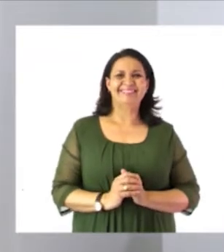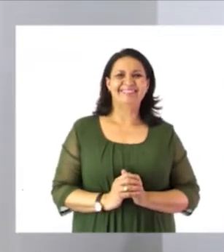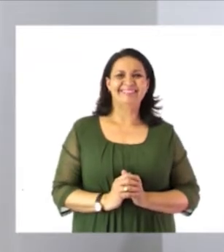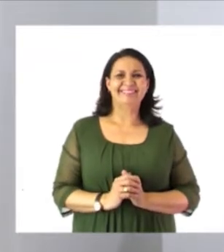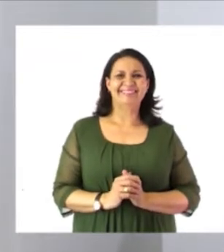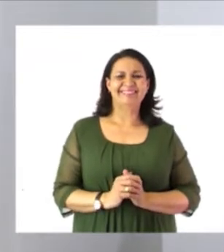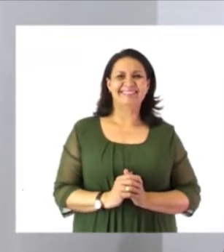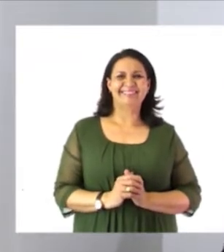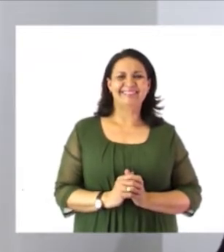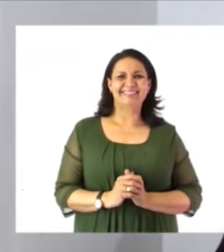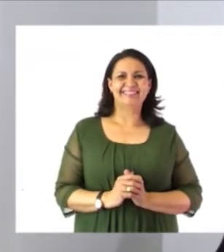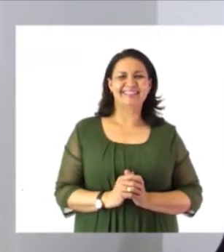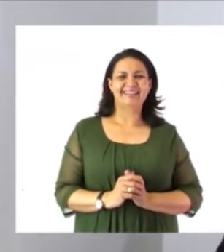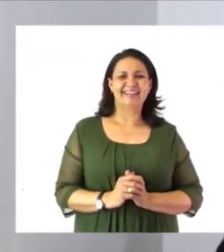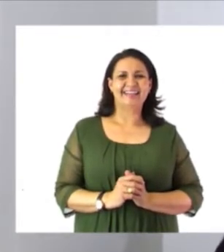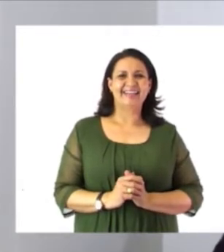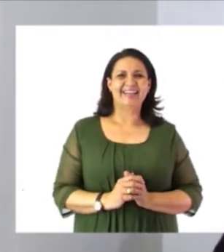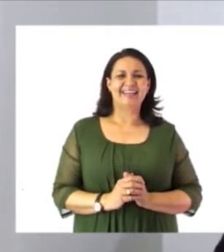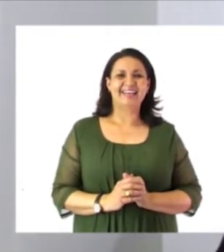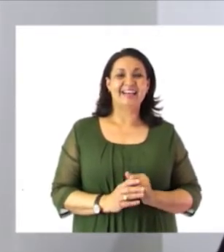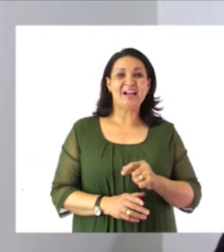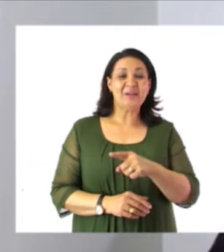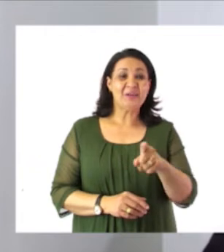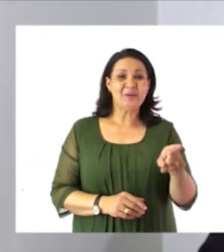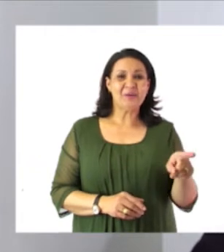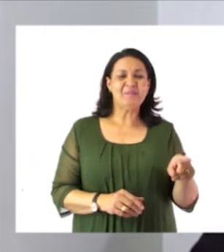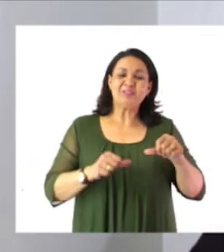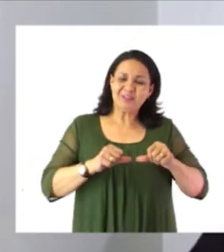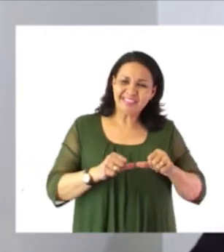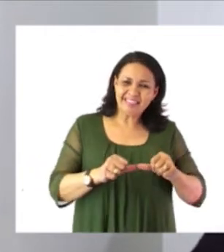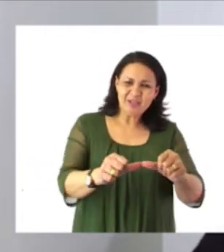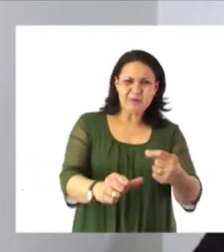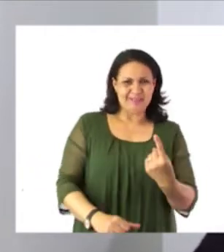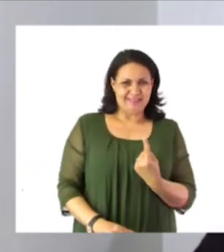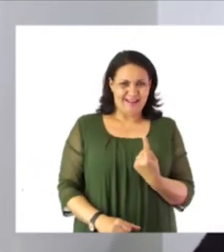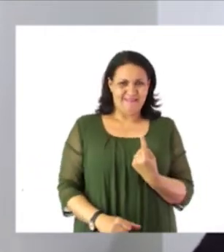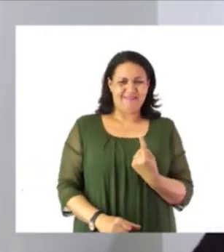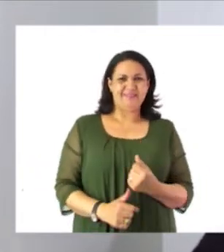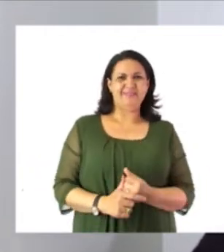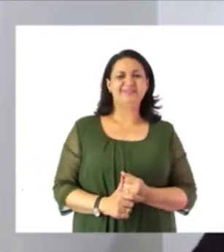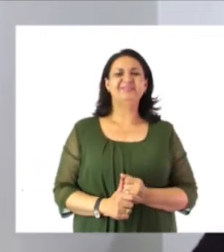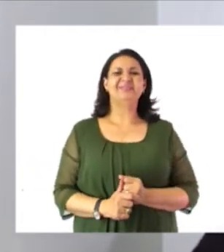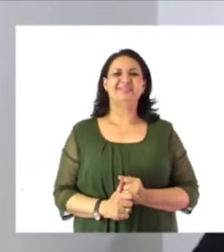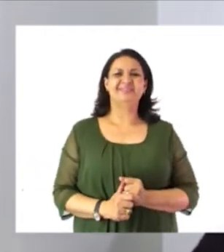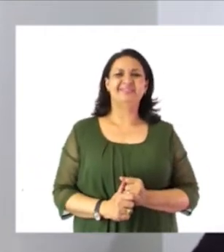sure it does. Now I want you to do the other two by yourselves. Can you do that?